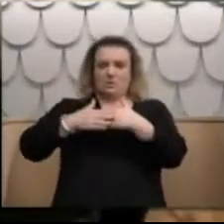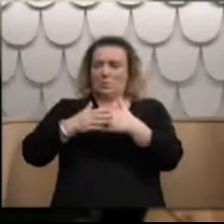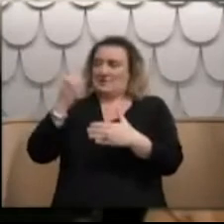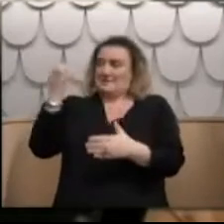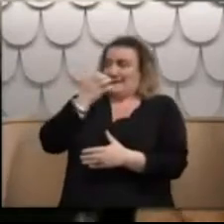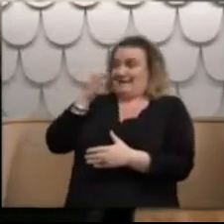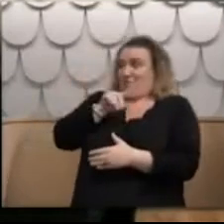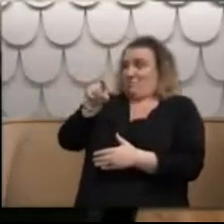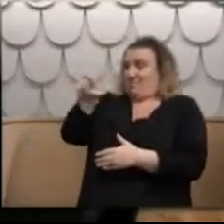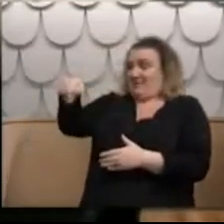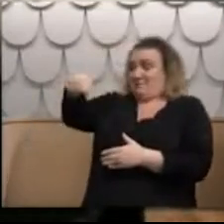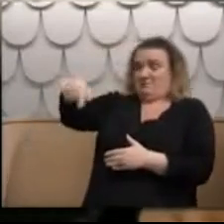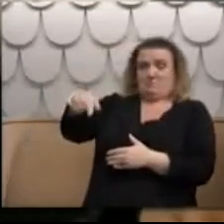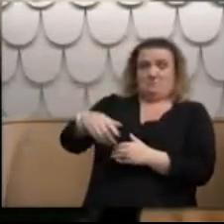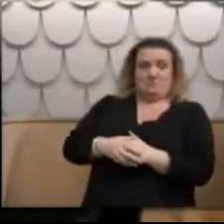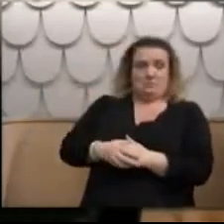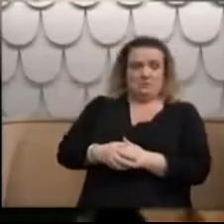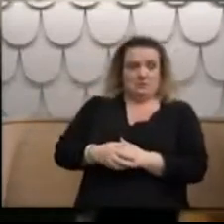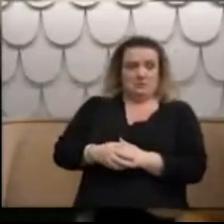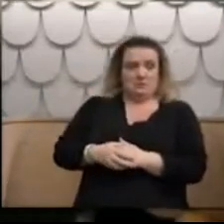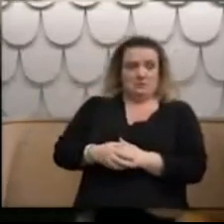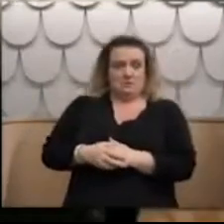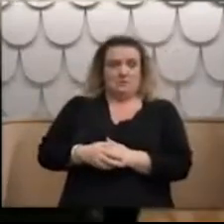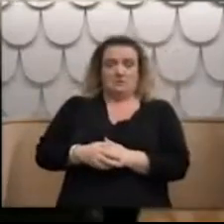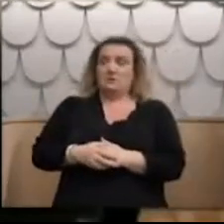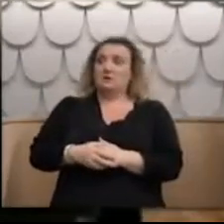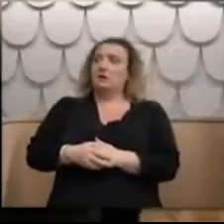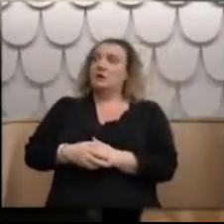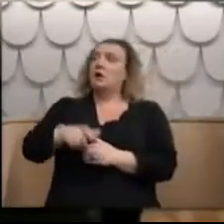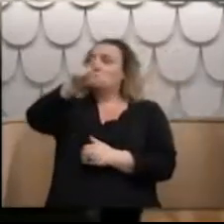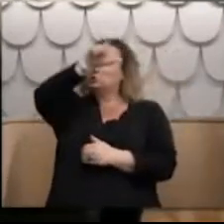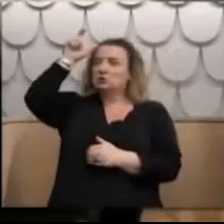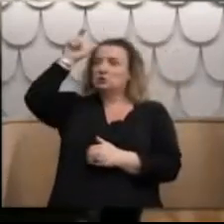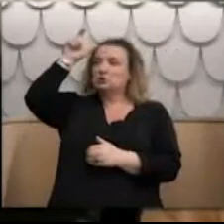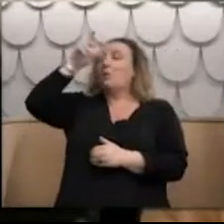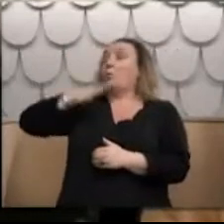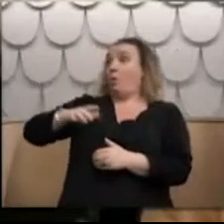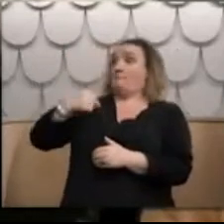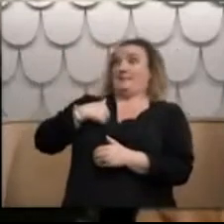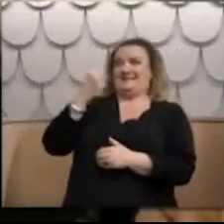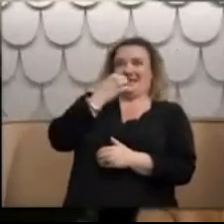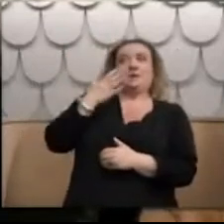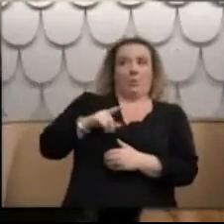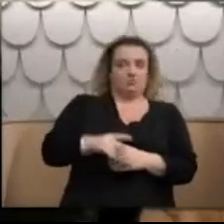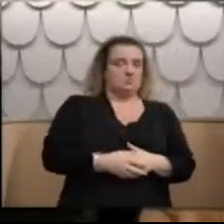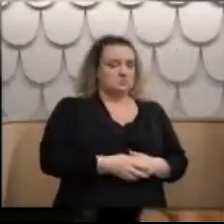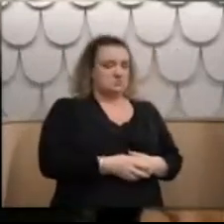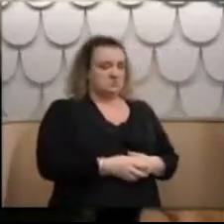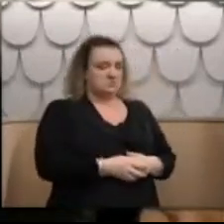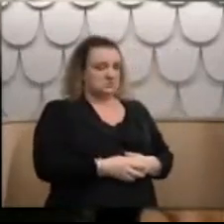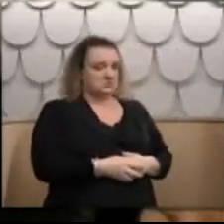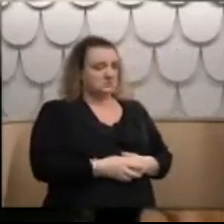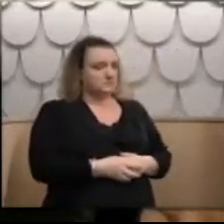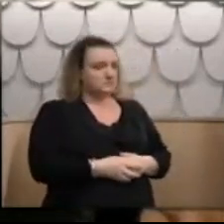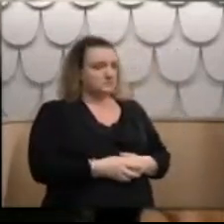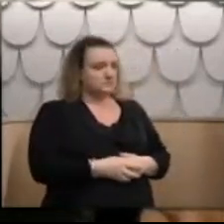scared, and I think that's what Howard Lawrence wanted me to be scared. It worked. So